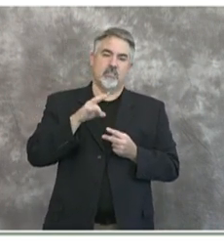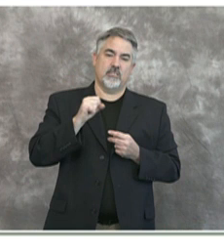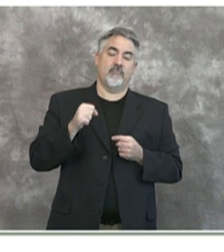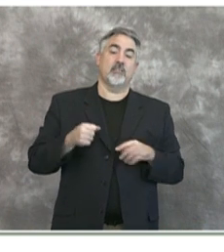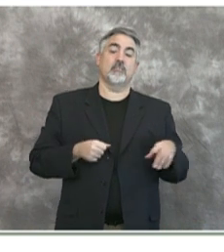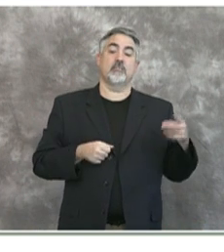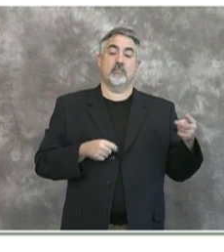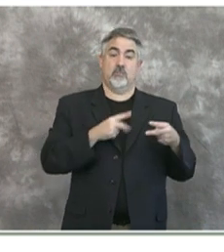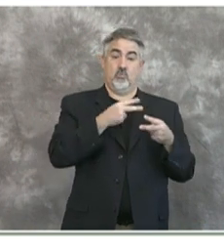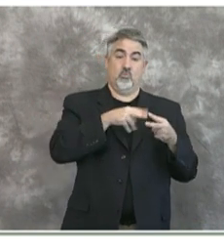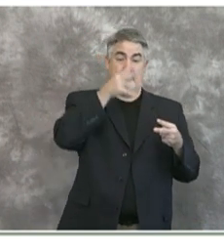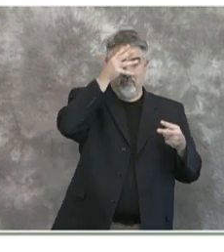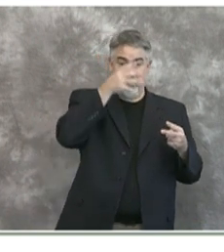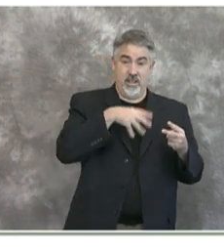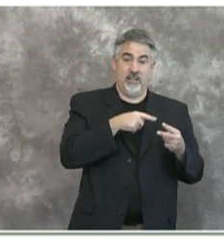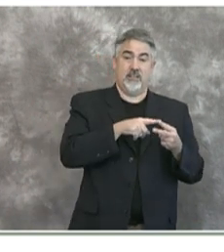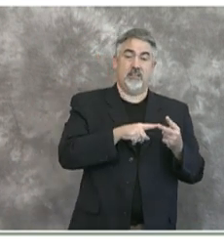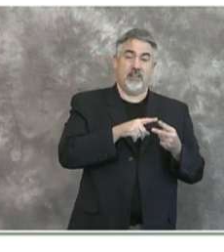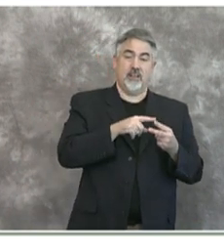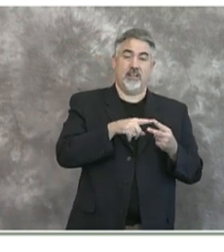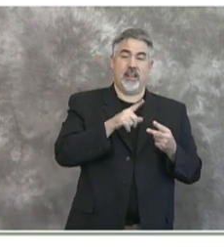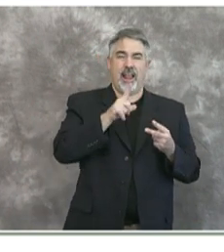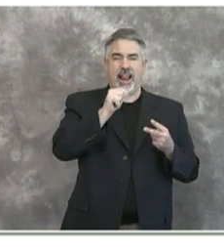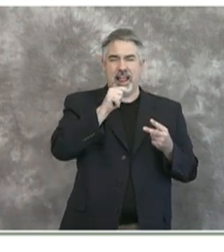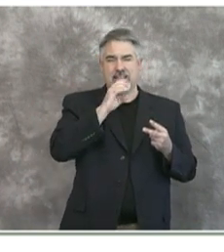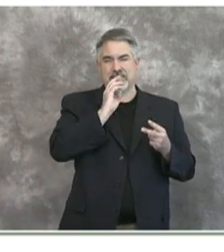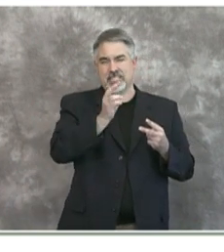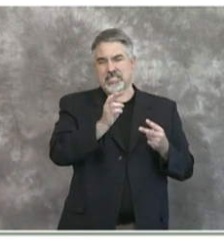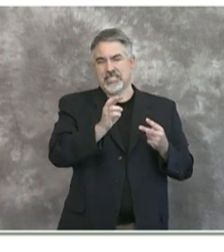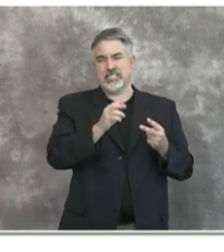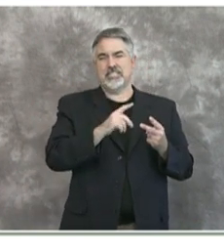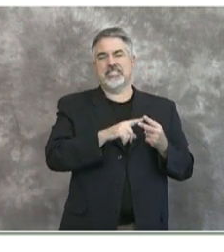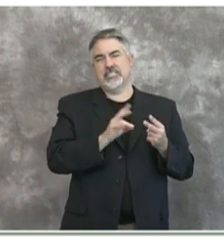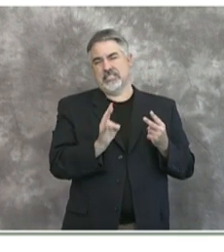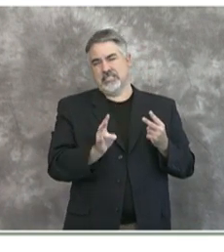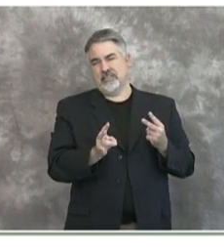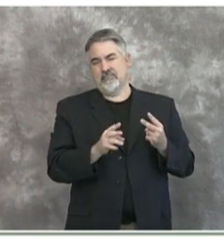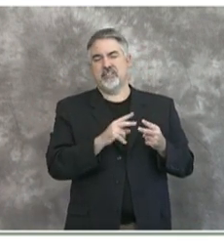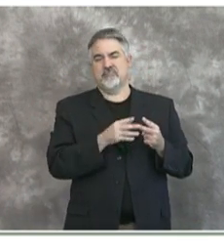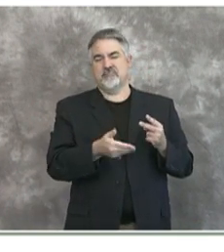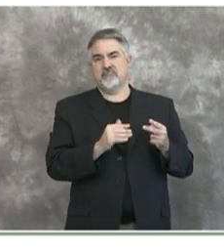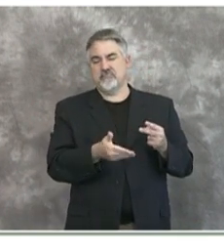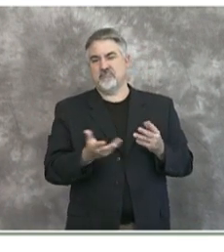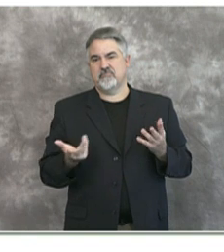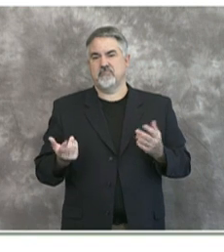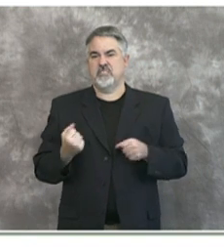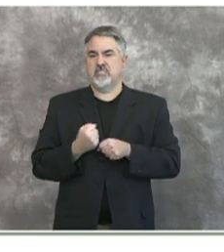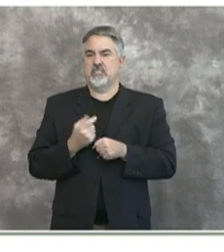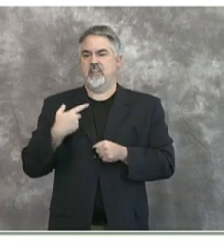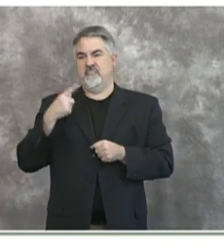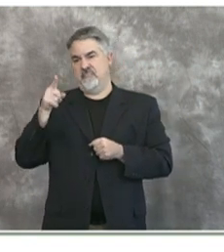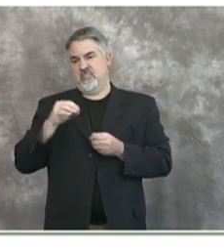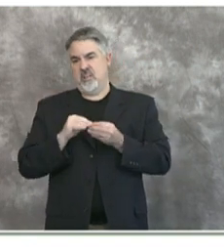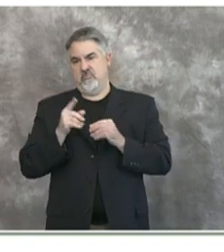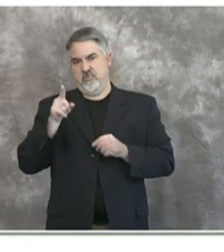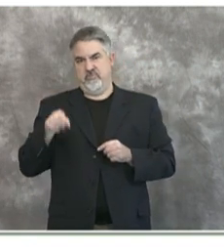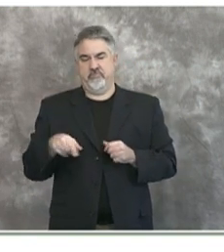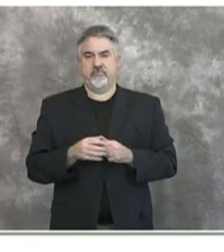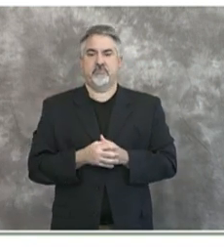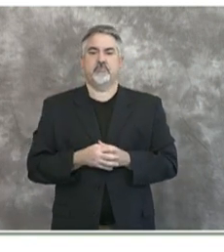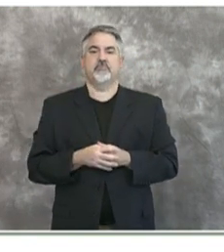late 60s and 70s. The additional deaths had underlying medical